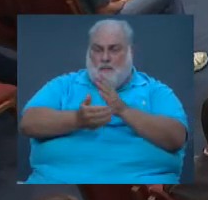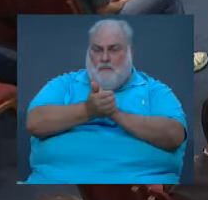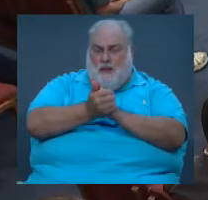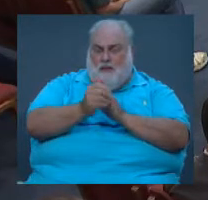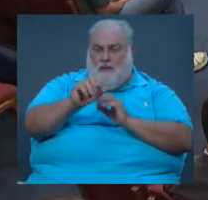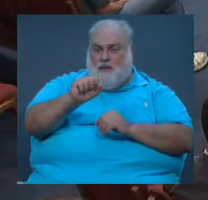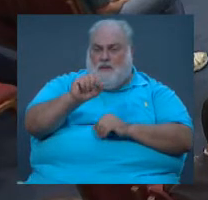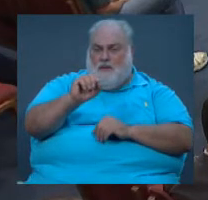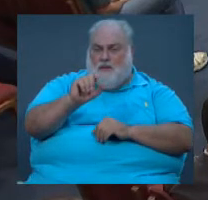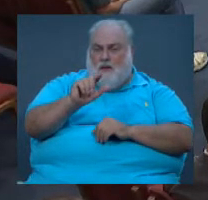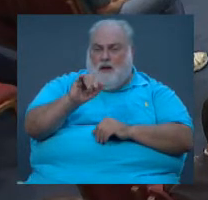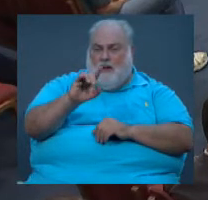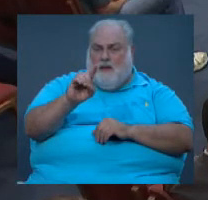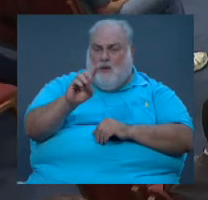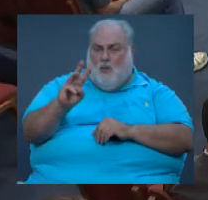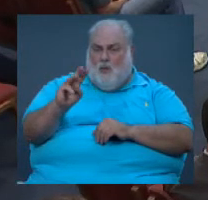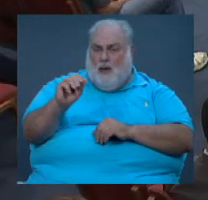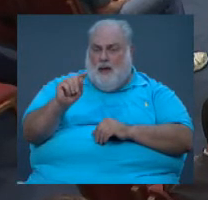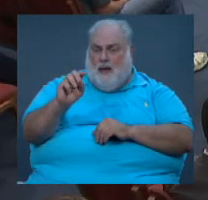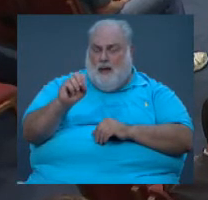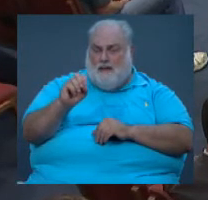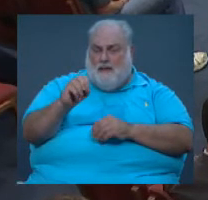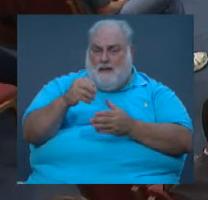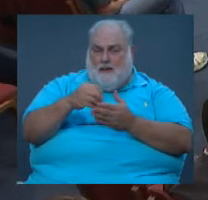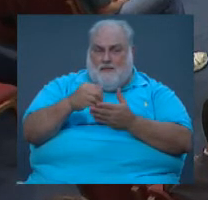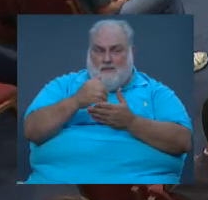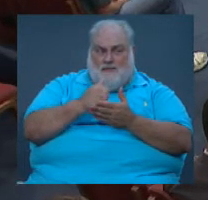waste collection fees. Do I have a motion?